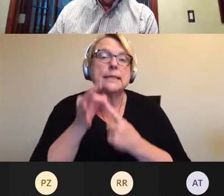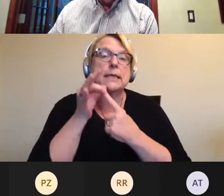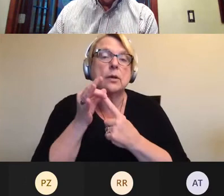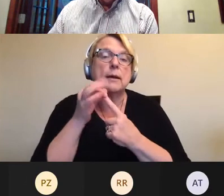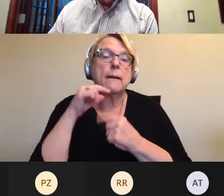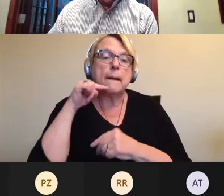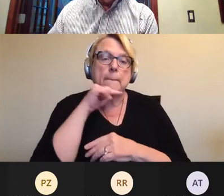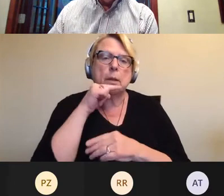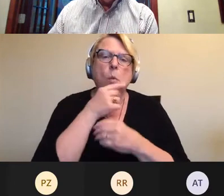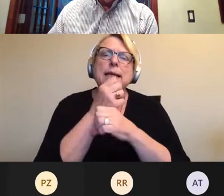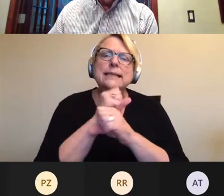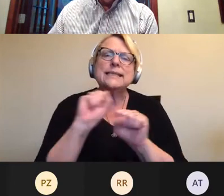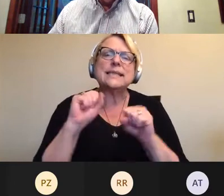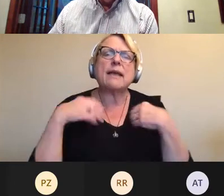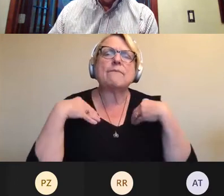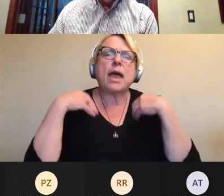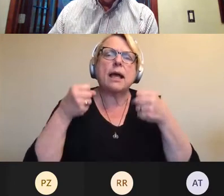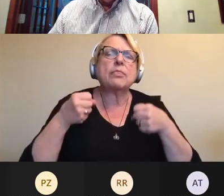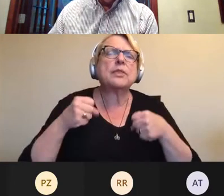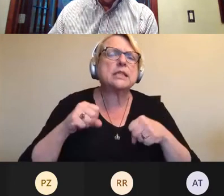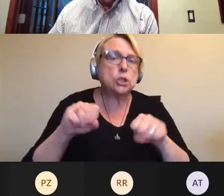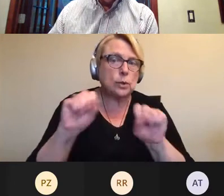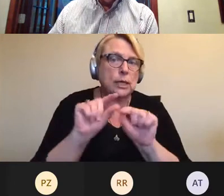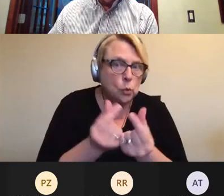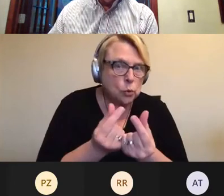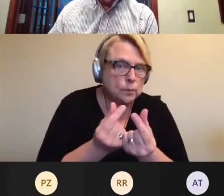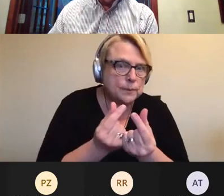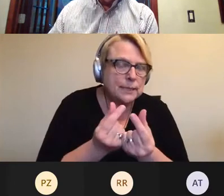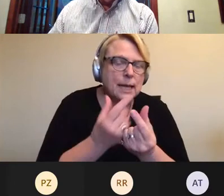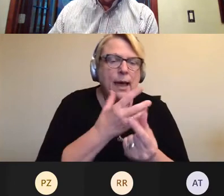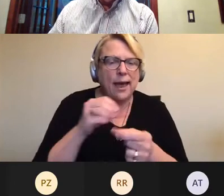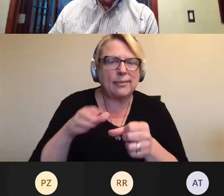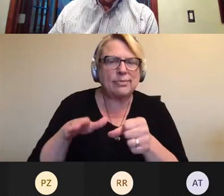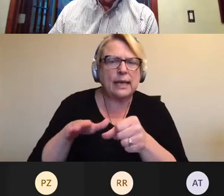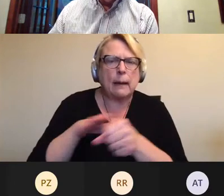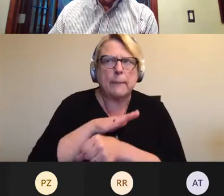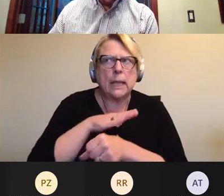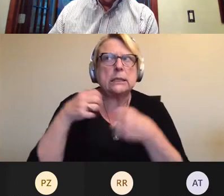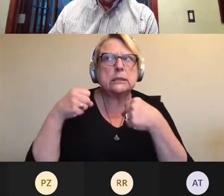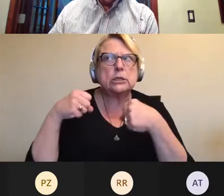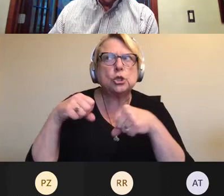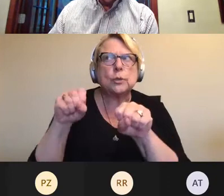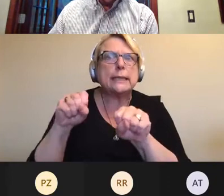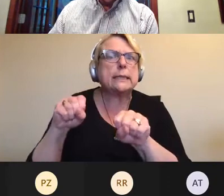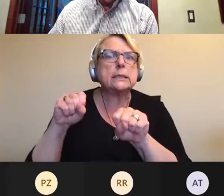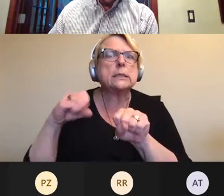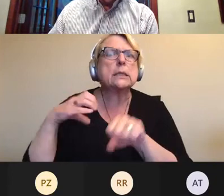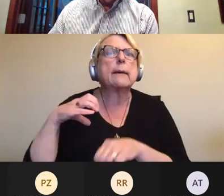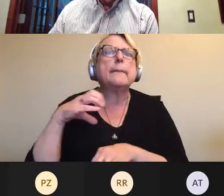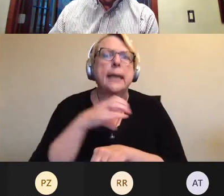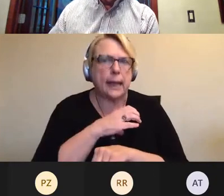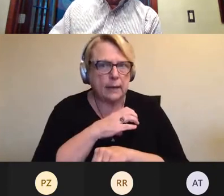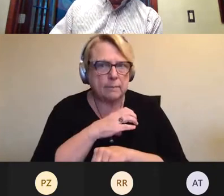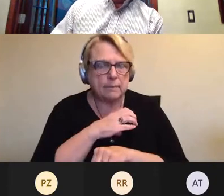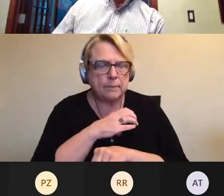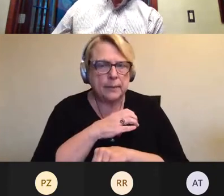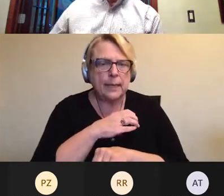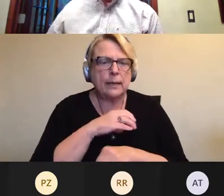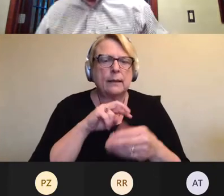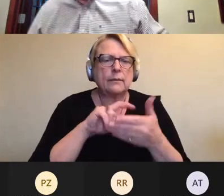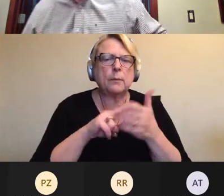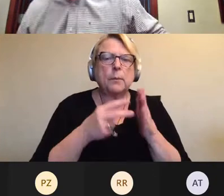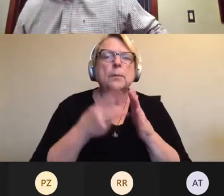Safe and Healthy Streets group that used to be Path to Platinum, and also the Complete Streets Committee. And the purpose for that light strategic